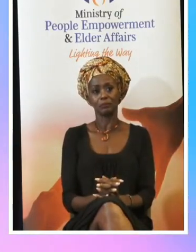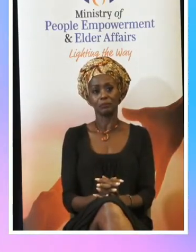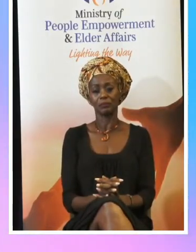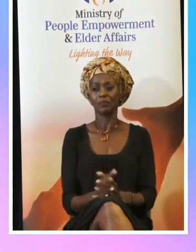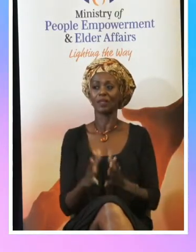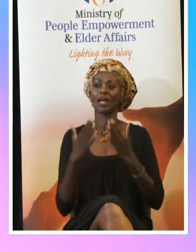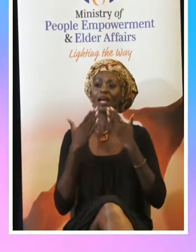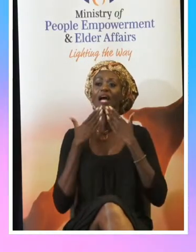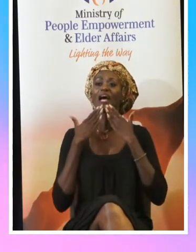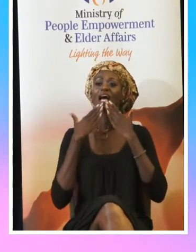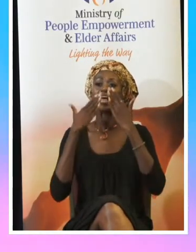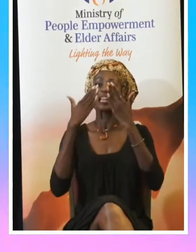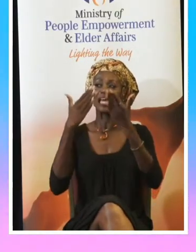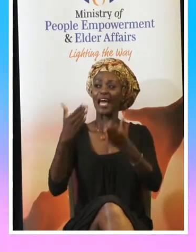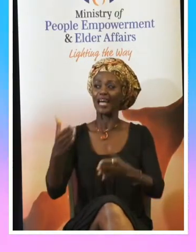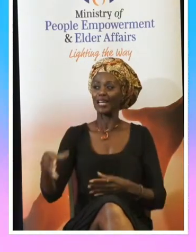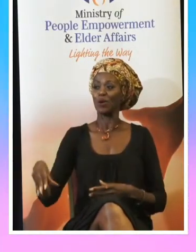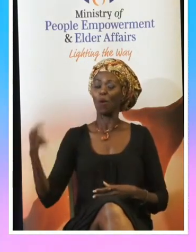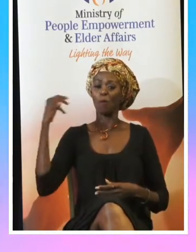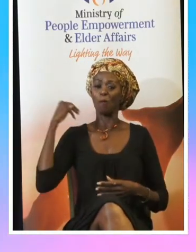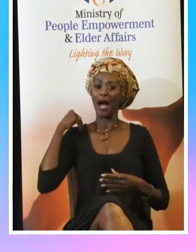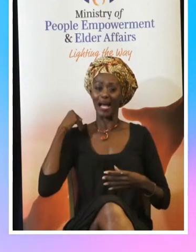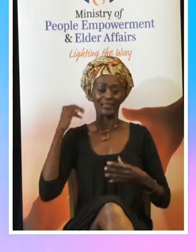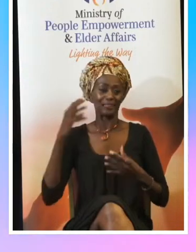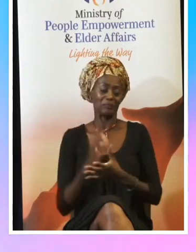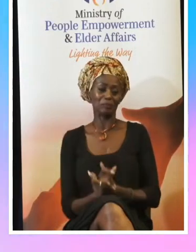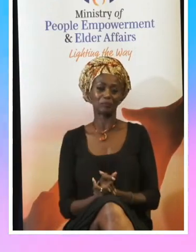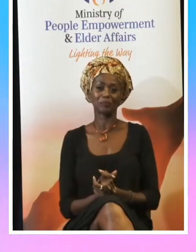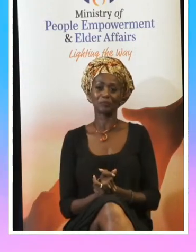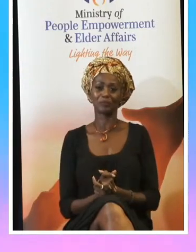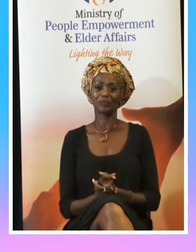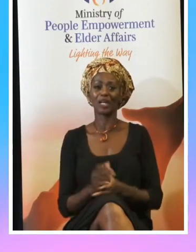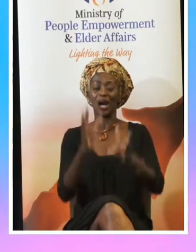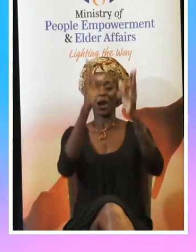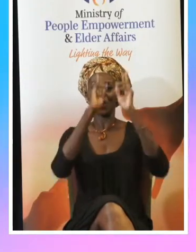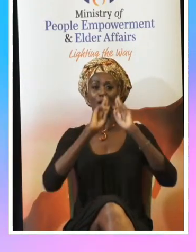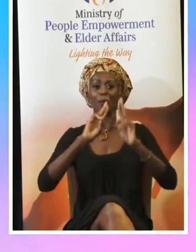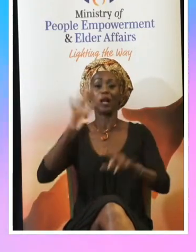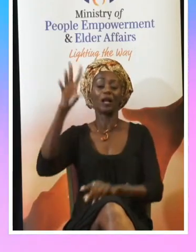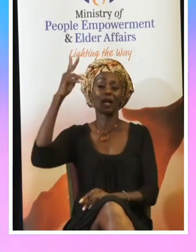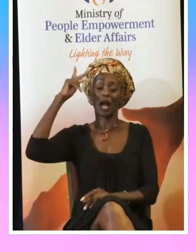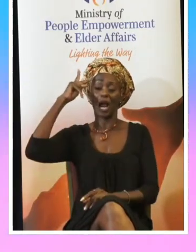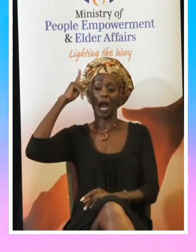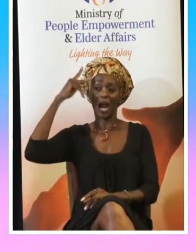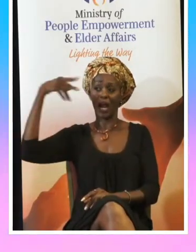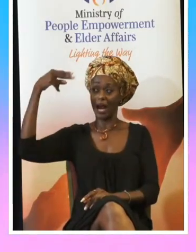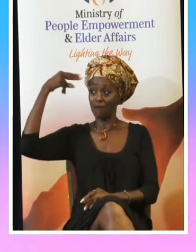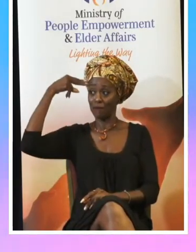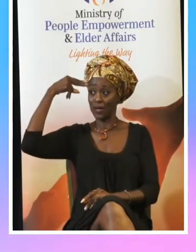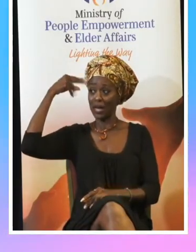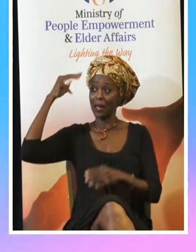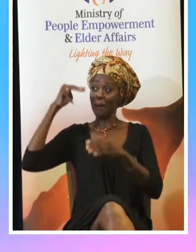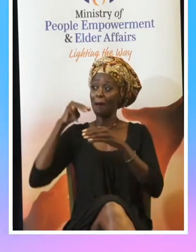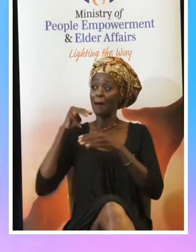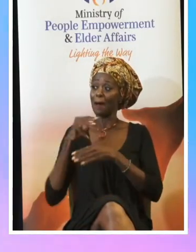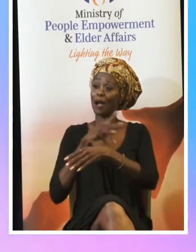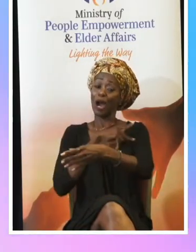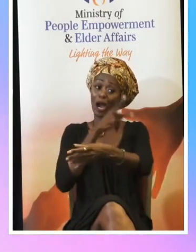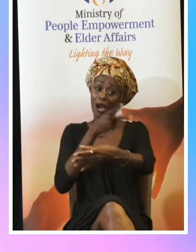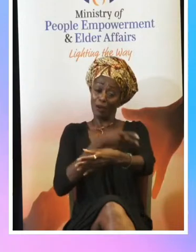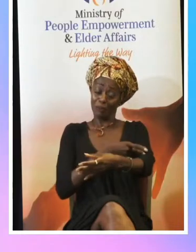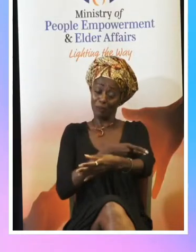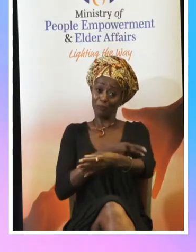Thank you, Master of Ceremonies. Honorable Kirk Humphrey, Minister of People Empowerment and Elder